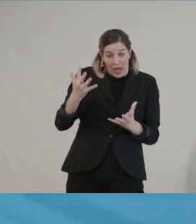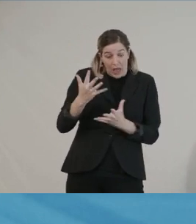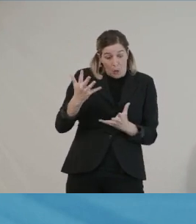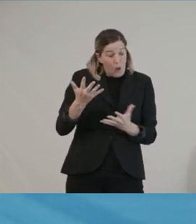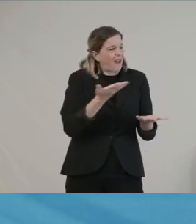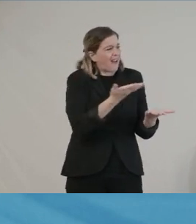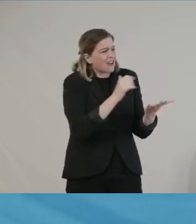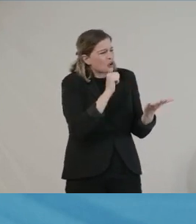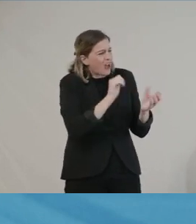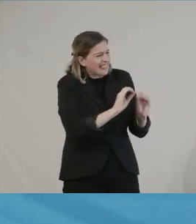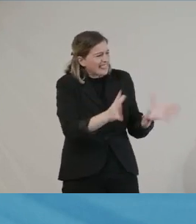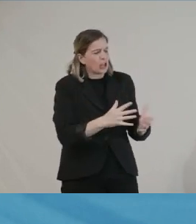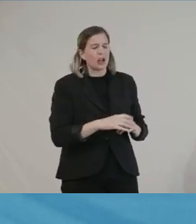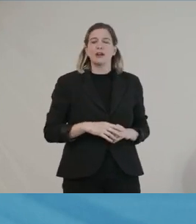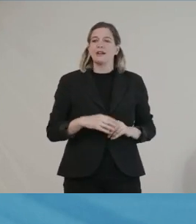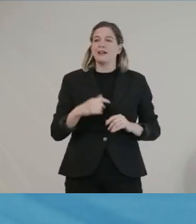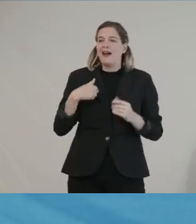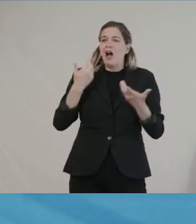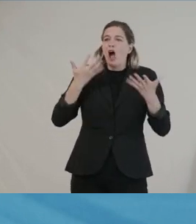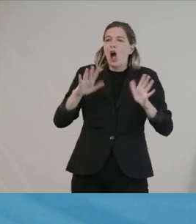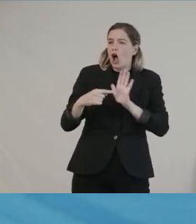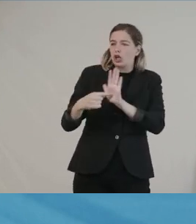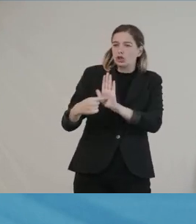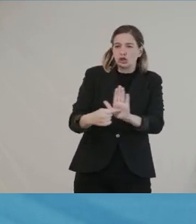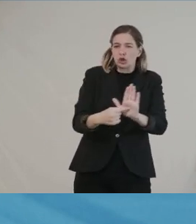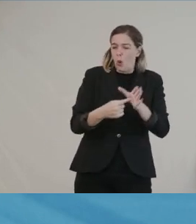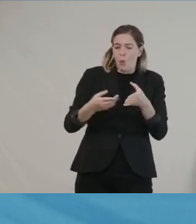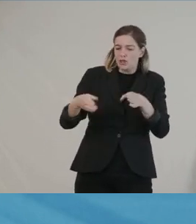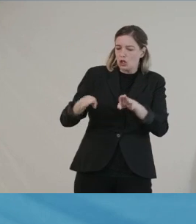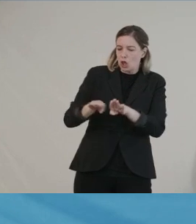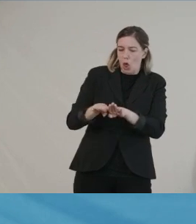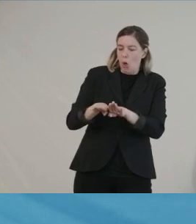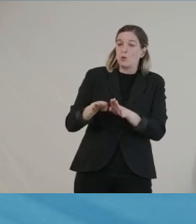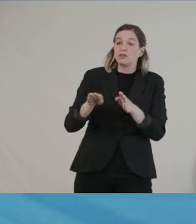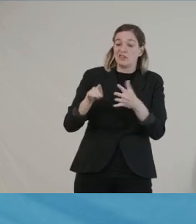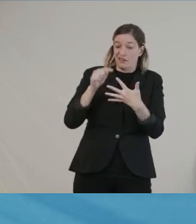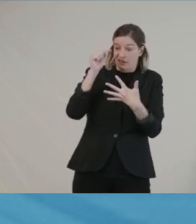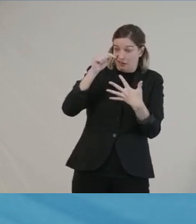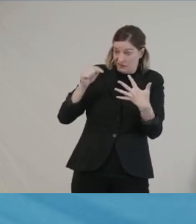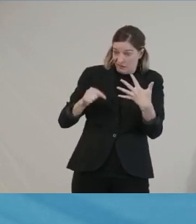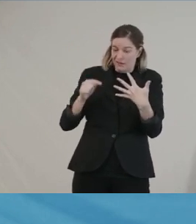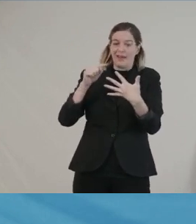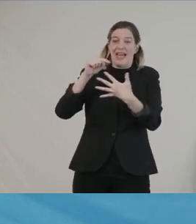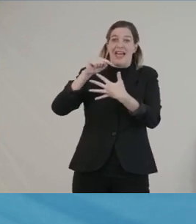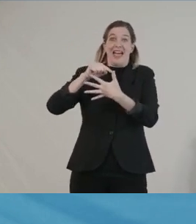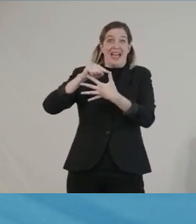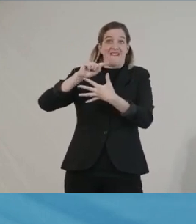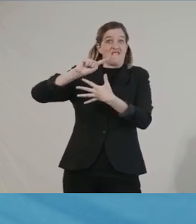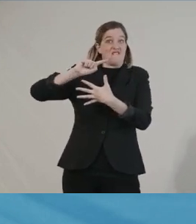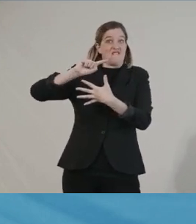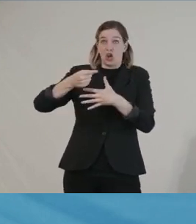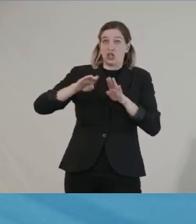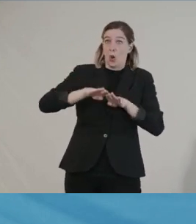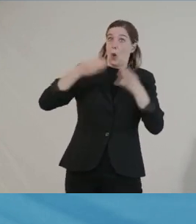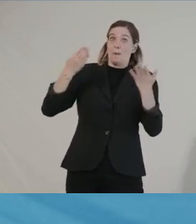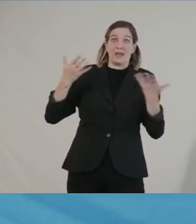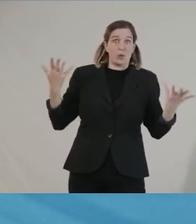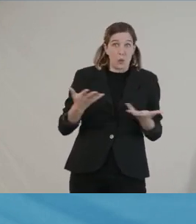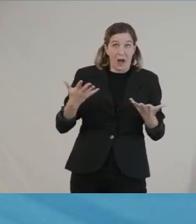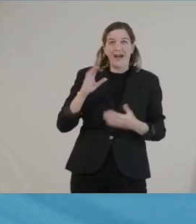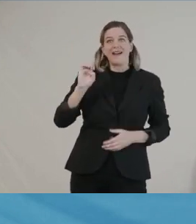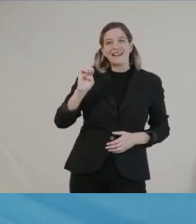been closed. Among what was closed was elective surgery. Today, that's been reopened. We've got a better handle on public